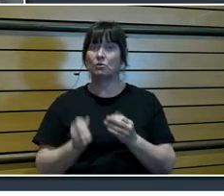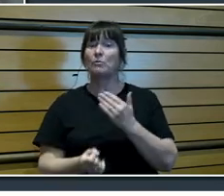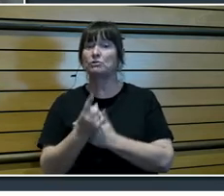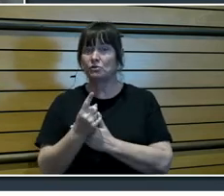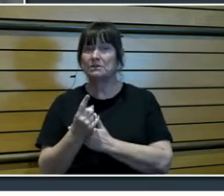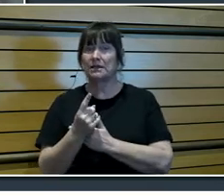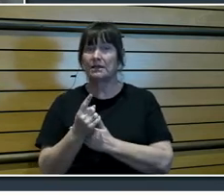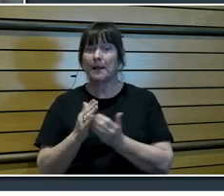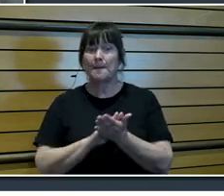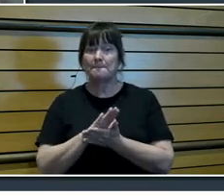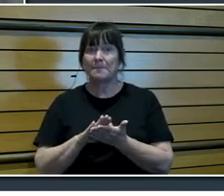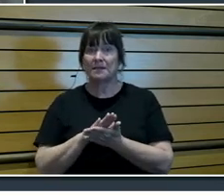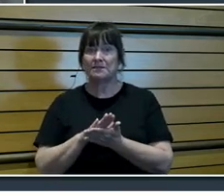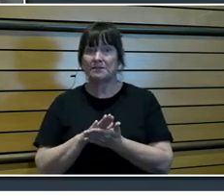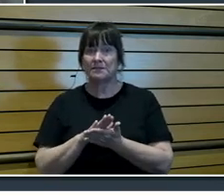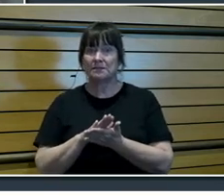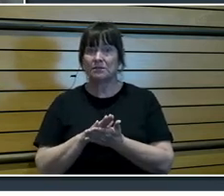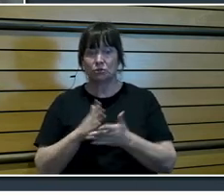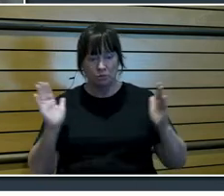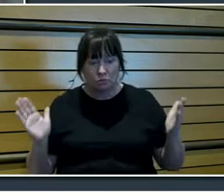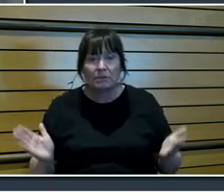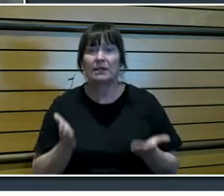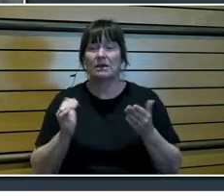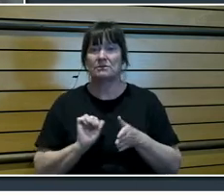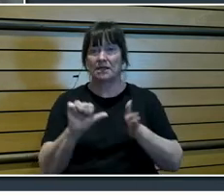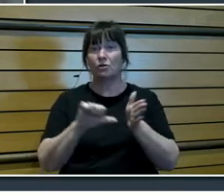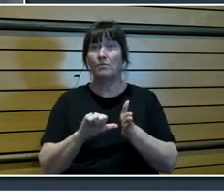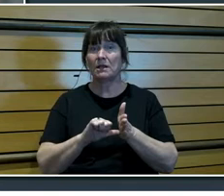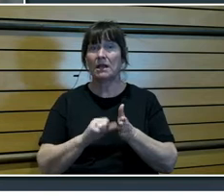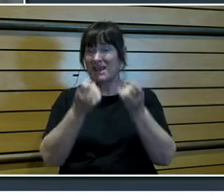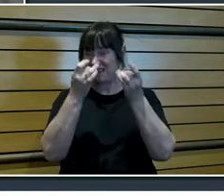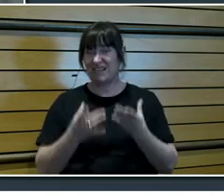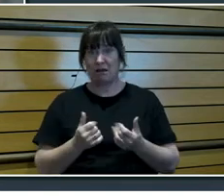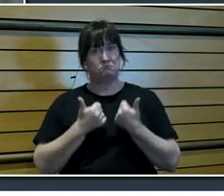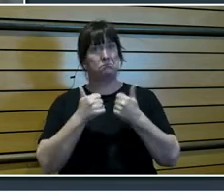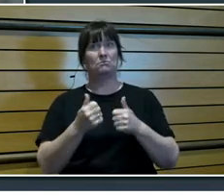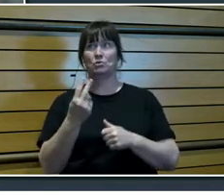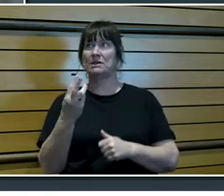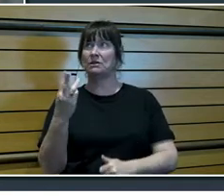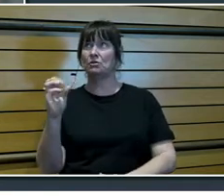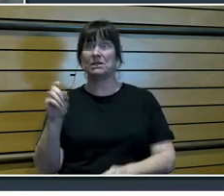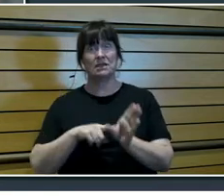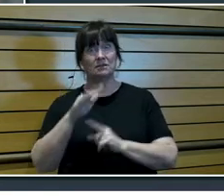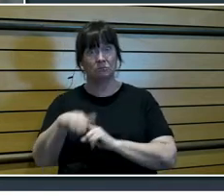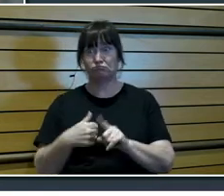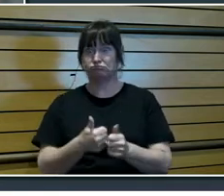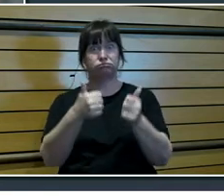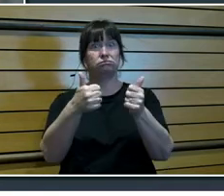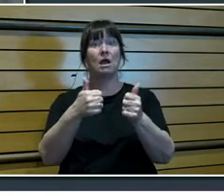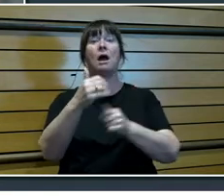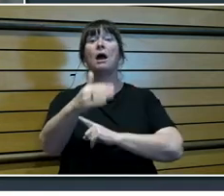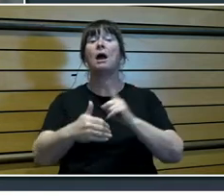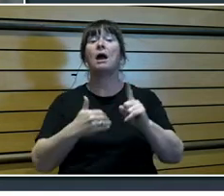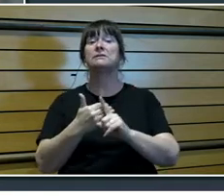they could pivot from to enhance the economy, and they did very successfully for 20 or 30 years until